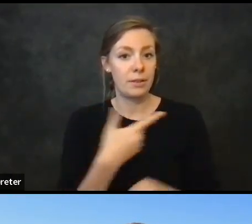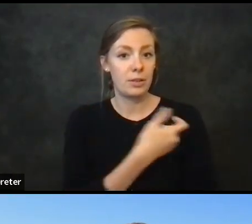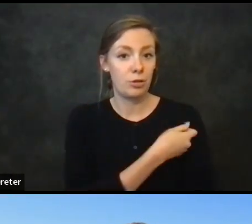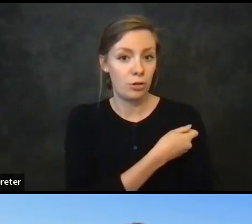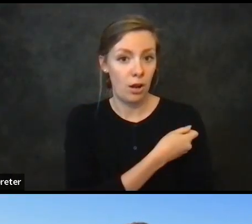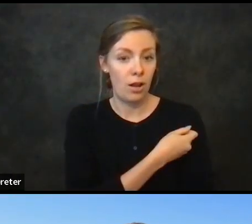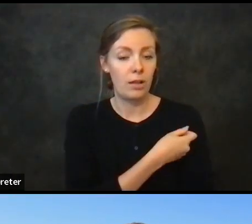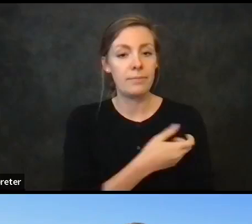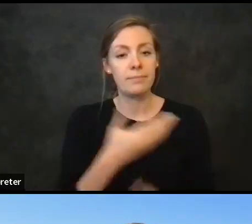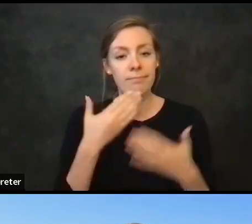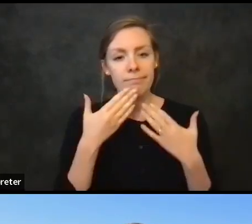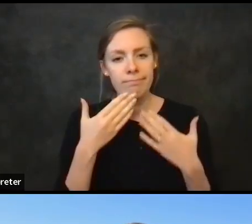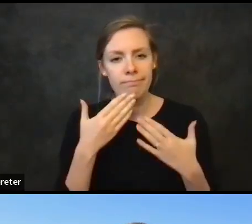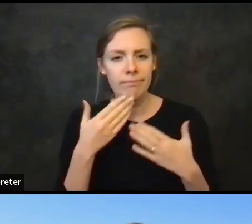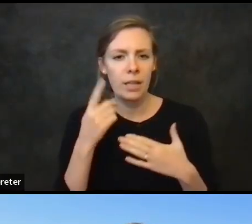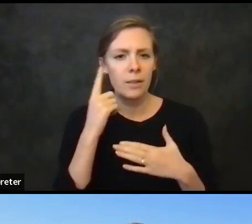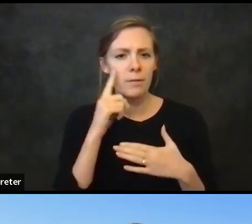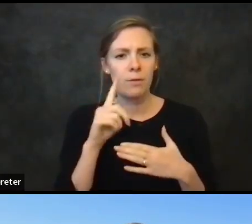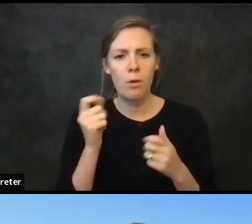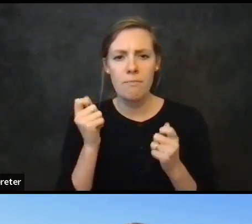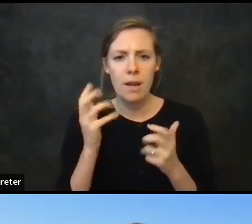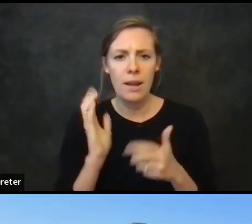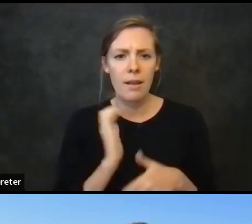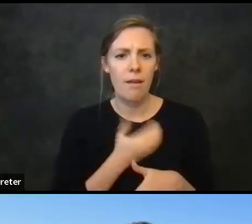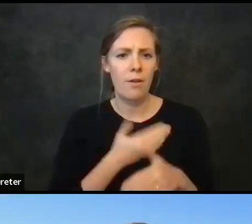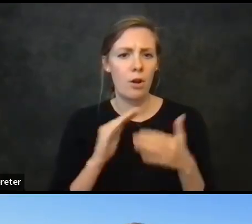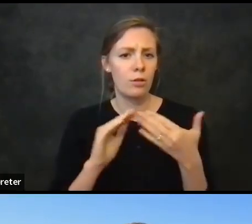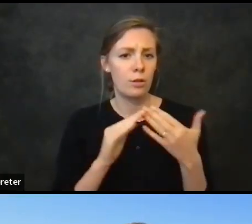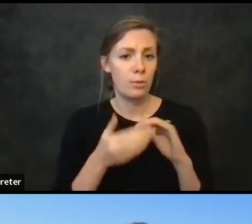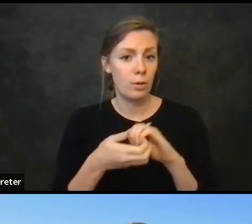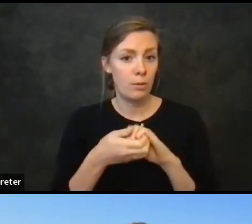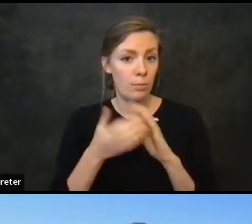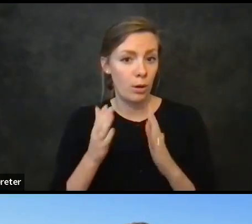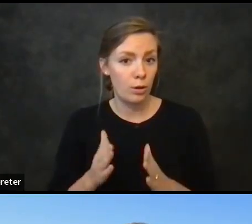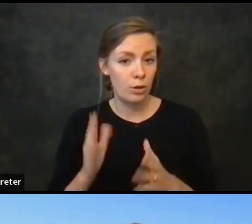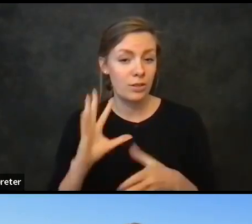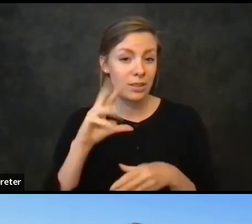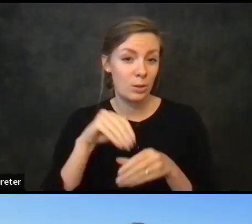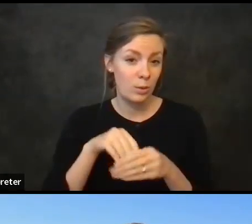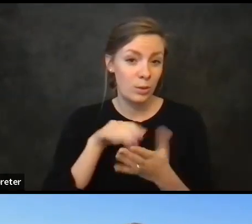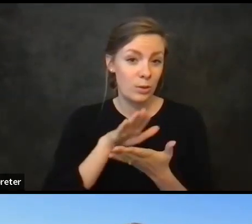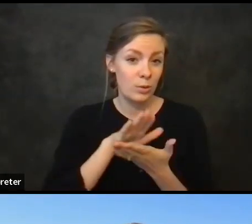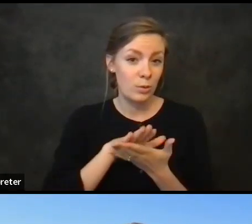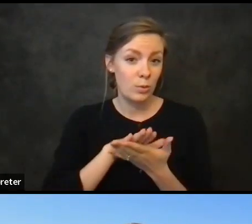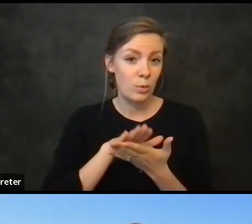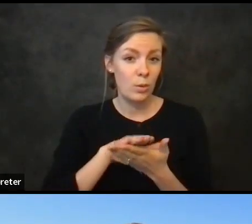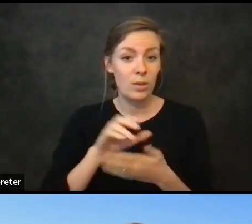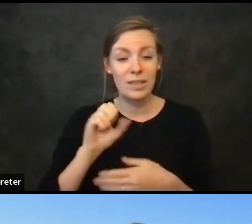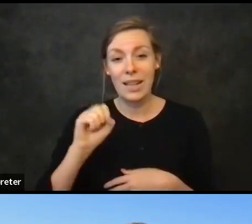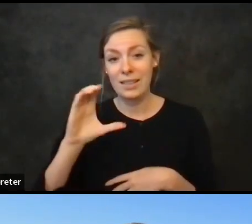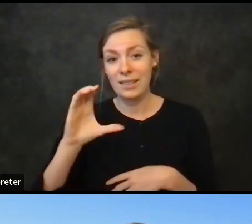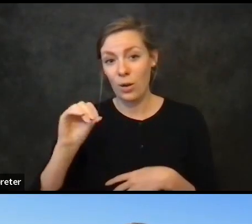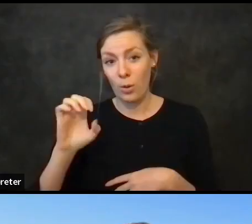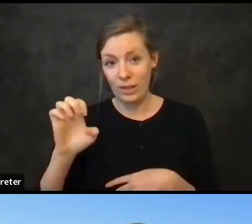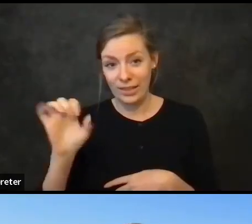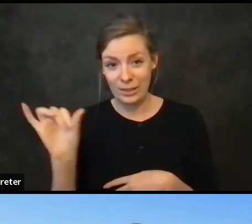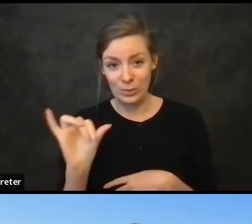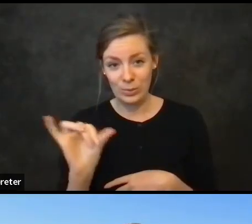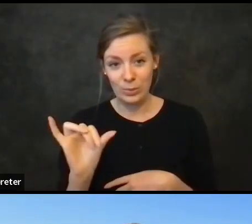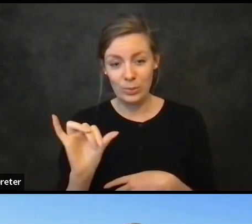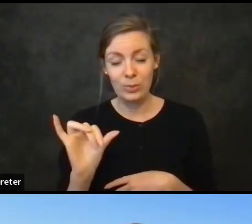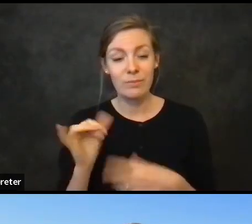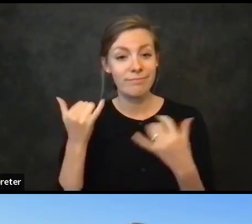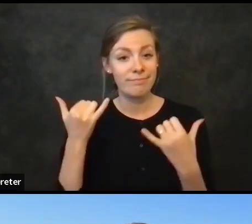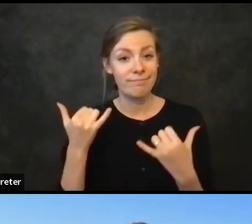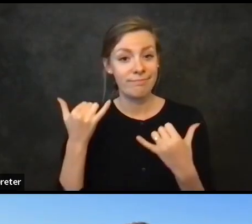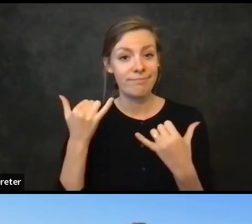virus, thanks in large part to all our community partners, including our schools and the Sonoma County Office of Education. As of today, we've